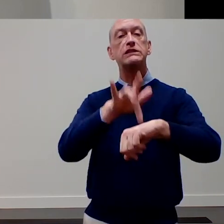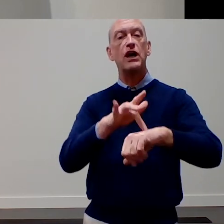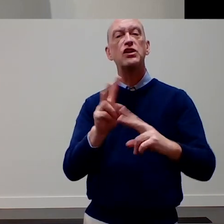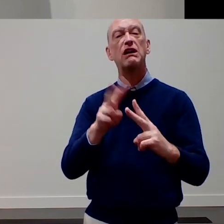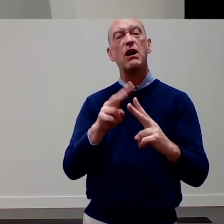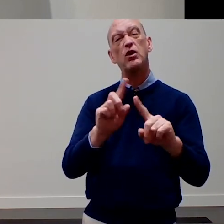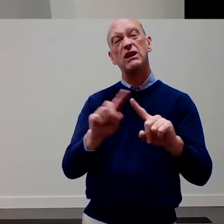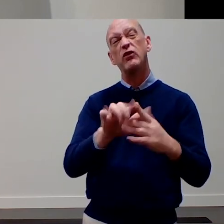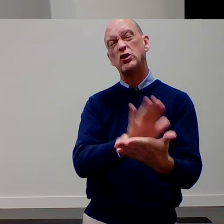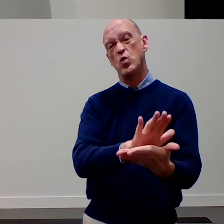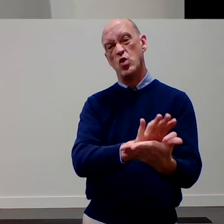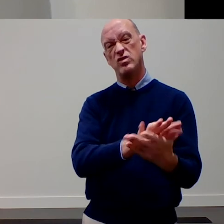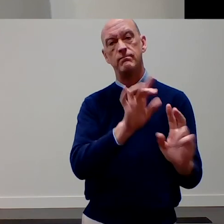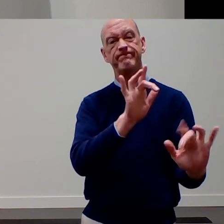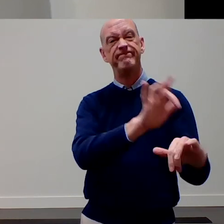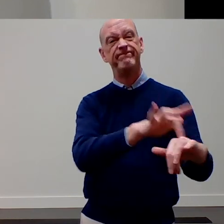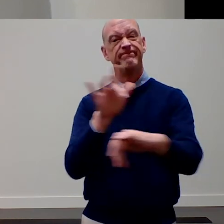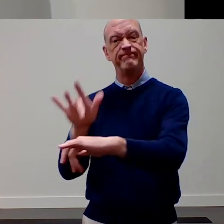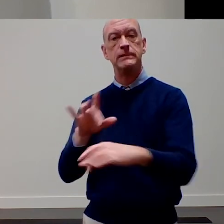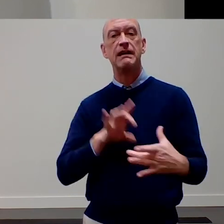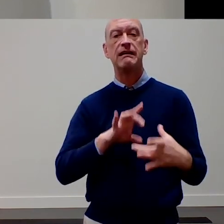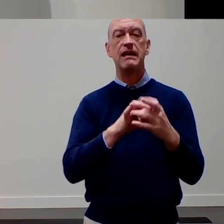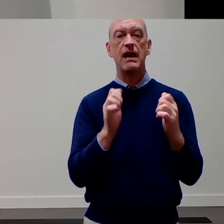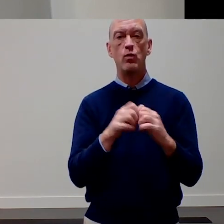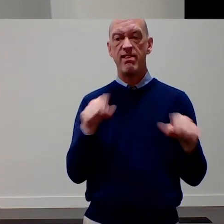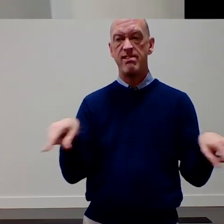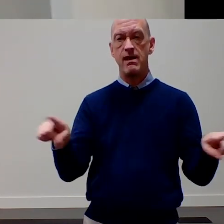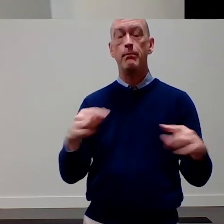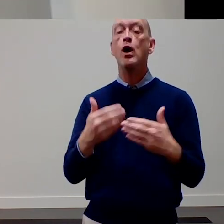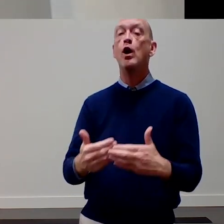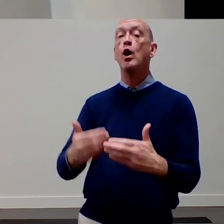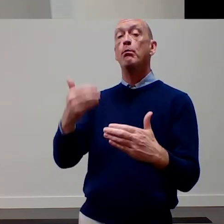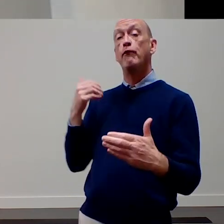There is a saying, an opportunity is always in the midst of a crisis. So let's